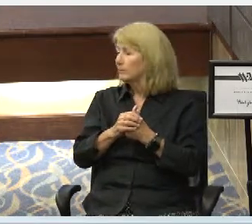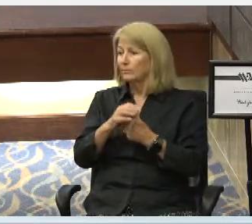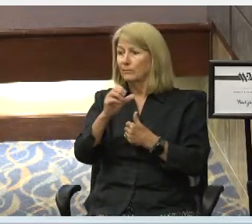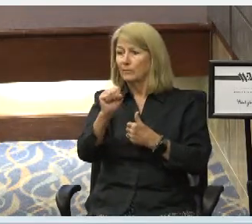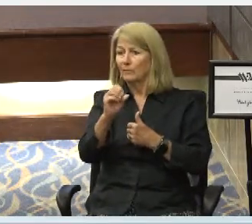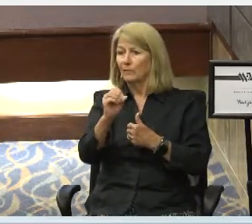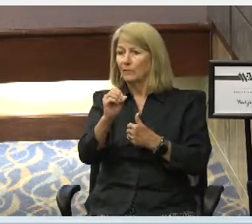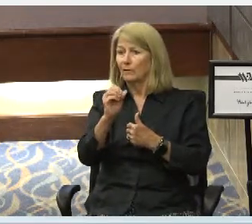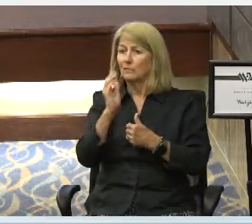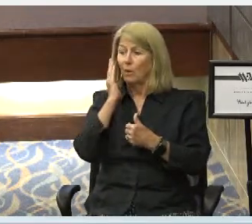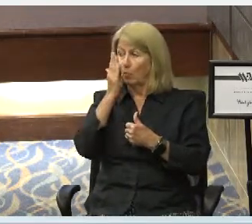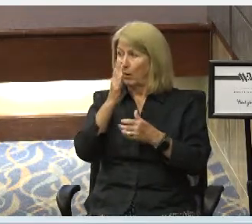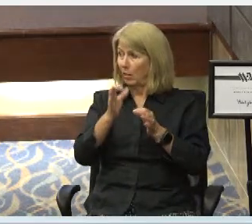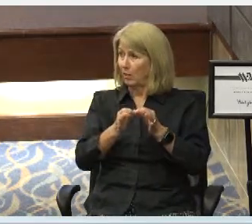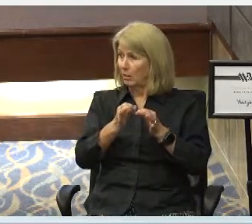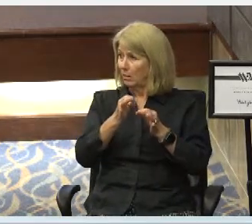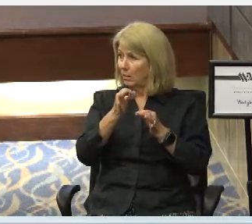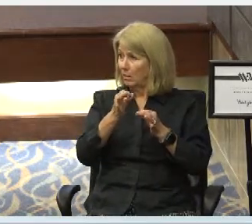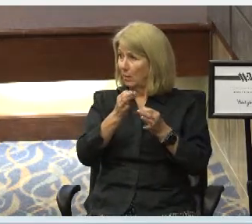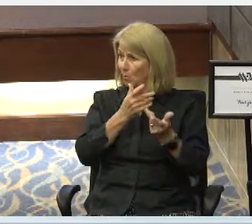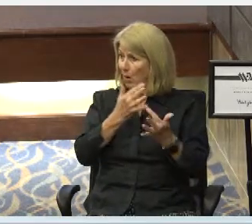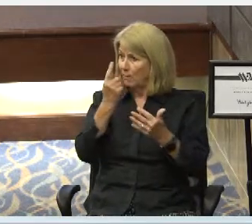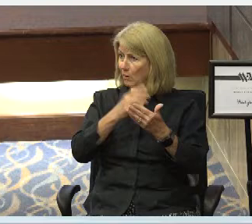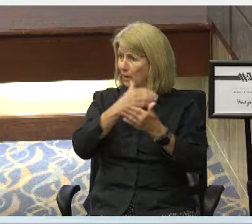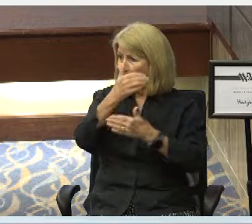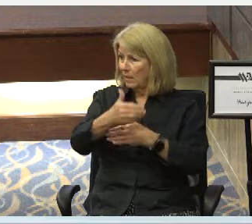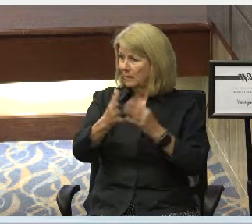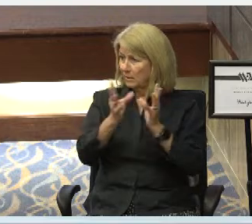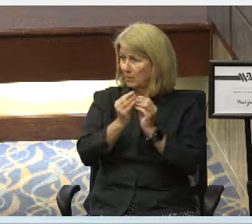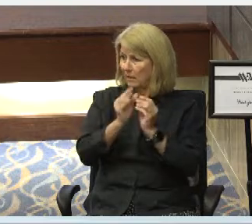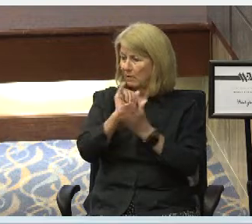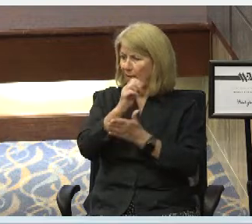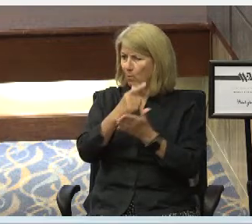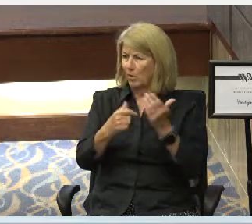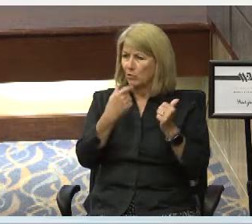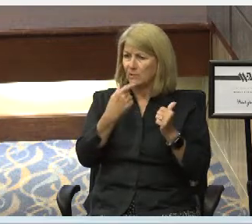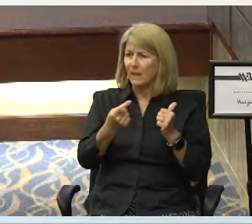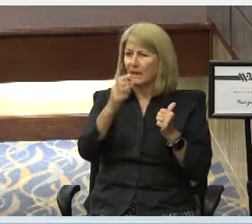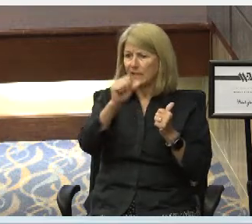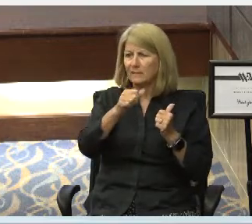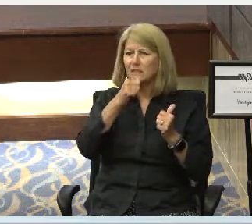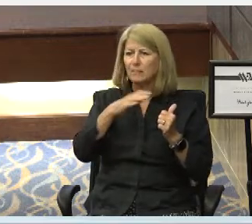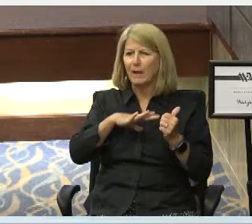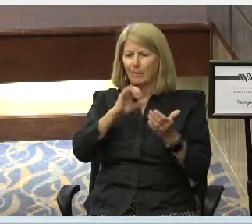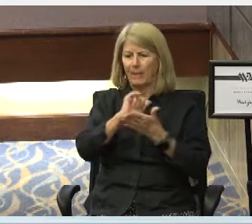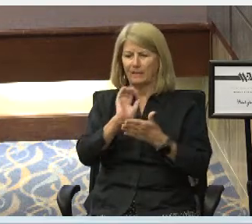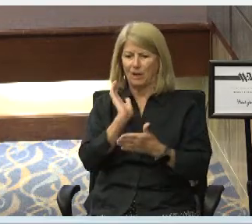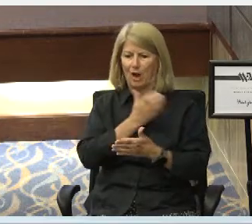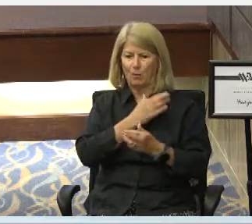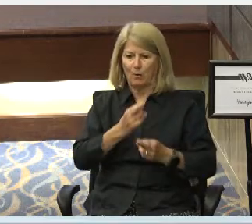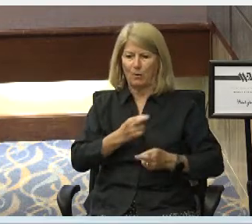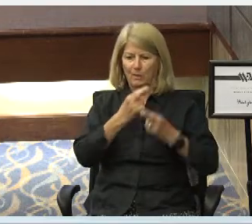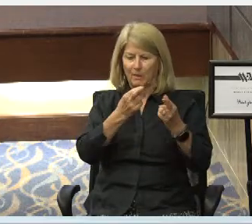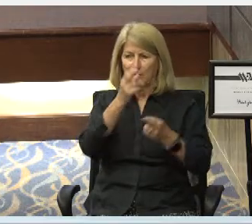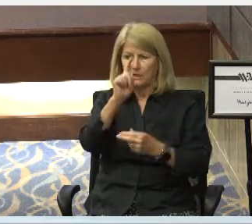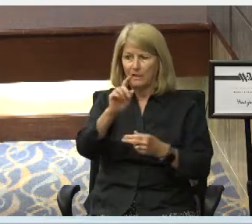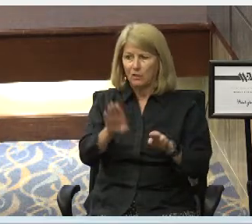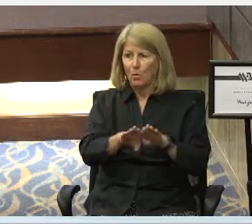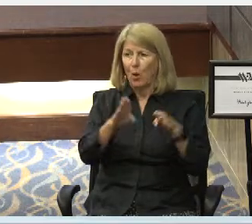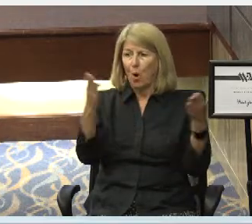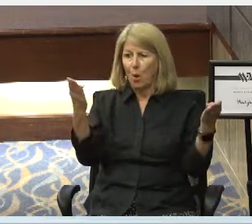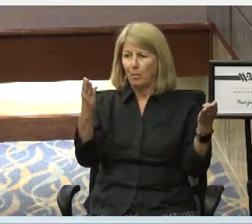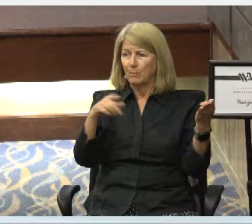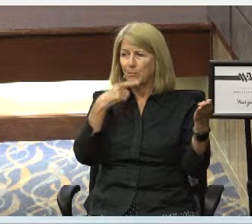So we're going to wait till the next meeting? Is that what we're saying? Yes, ma'am. That would be our recommendation. We will need to open the public